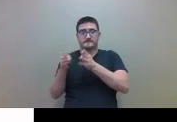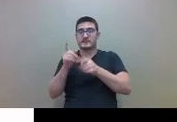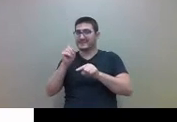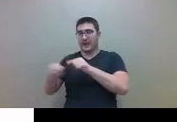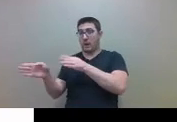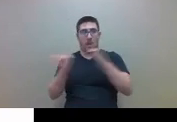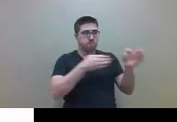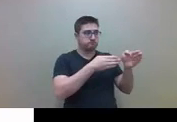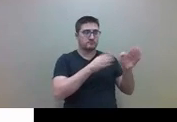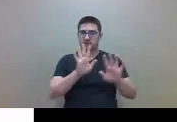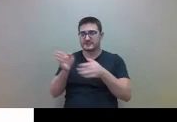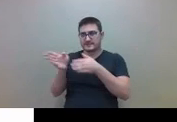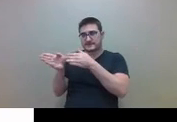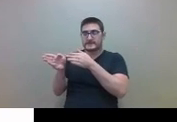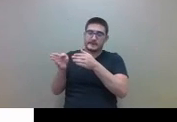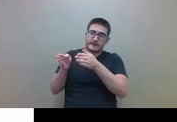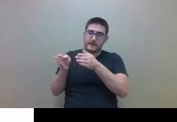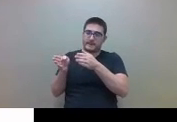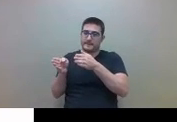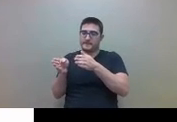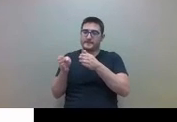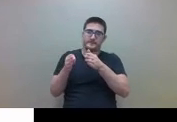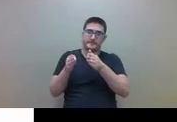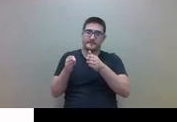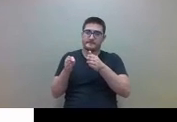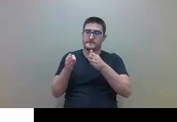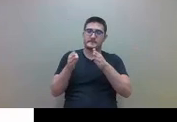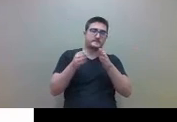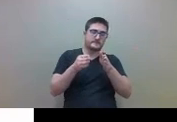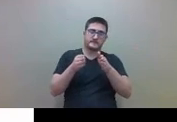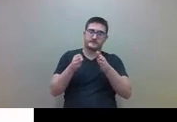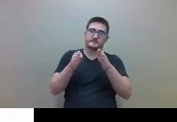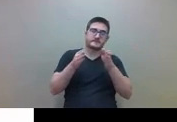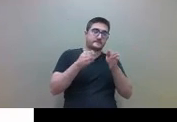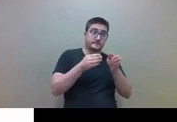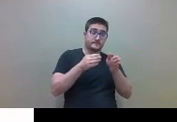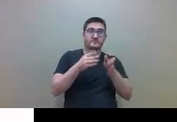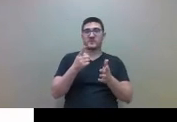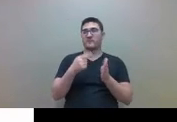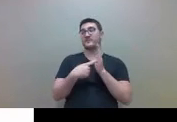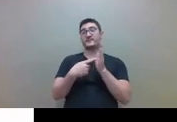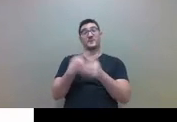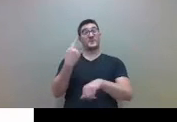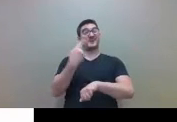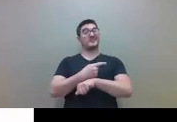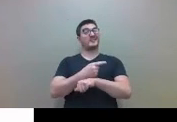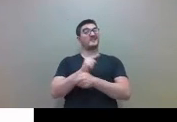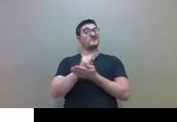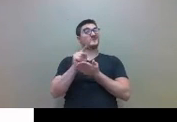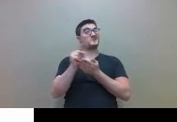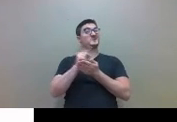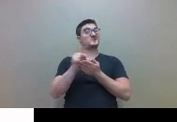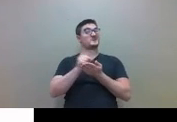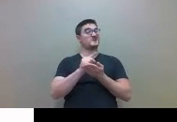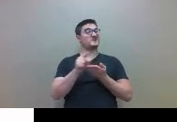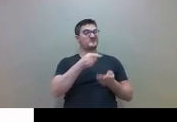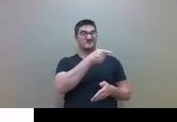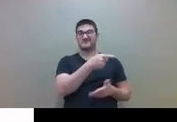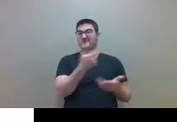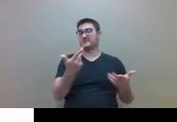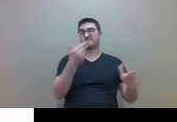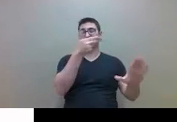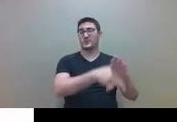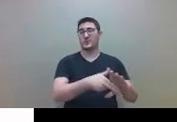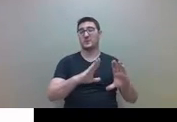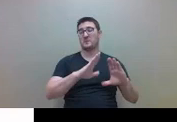weeks, that's what you're looking forward to. That it's nothing major. It's not taking out of your daily routine,